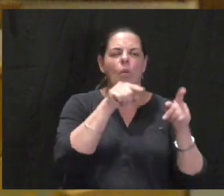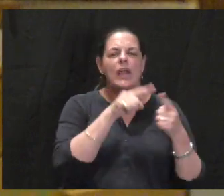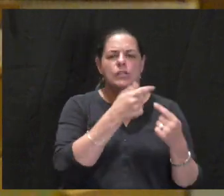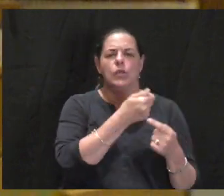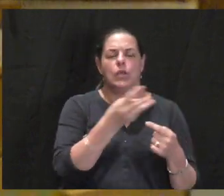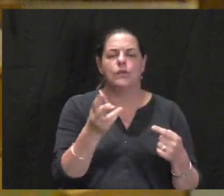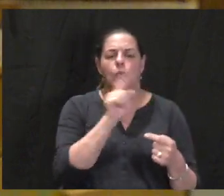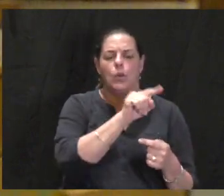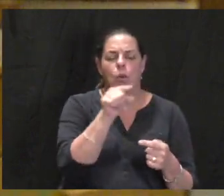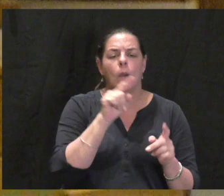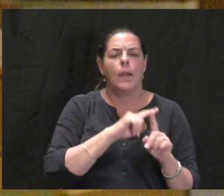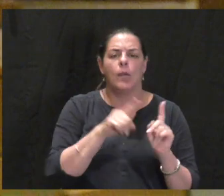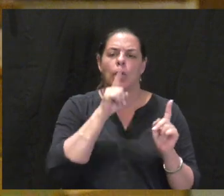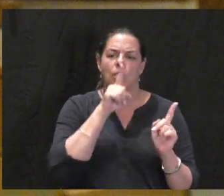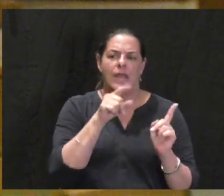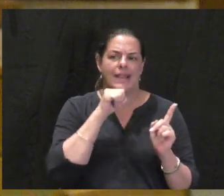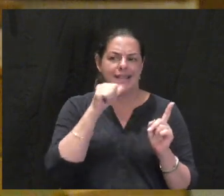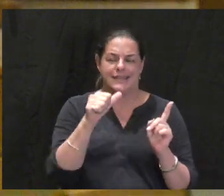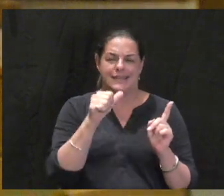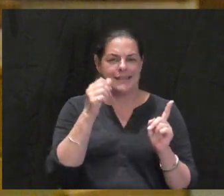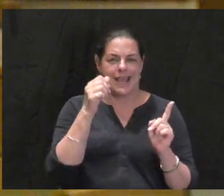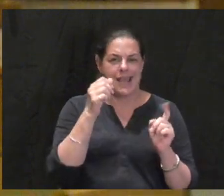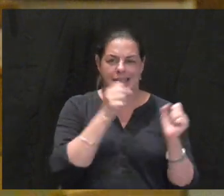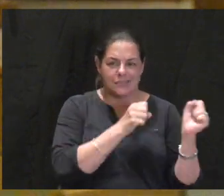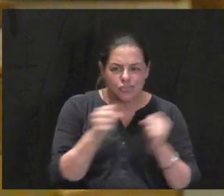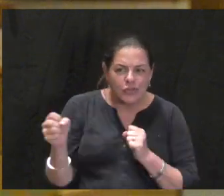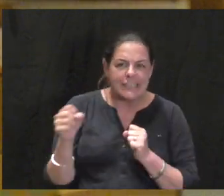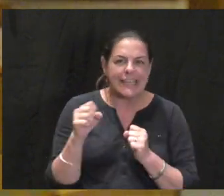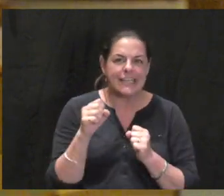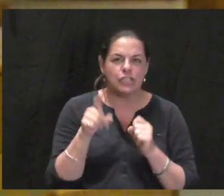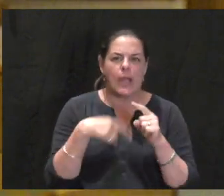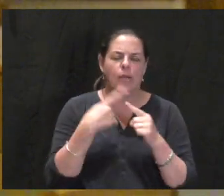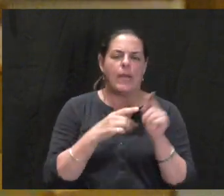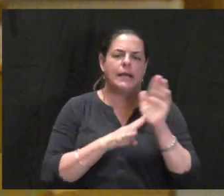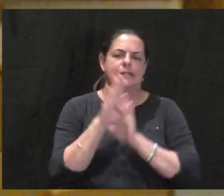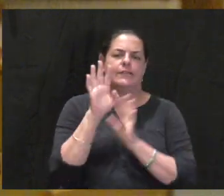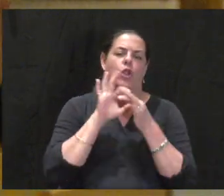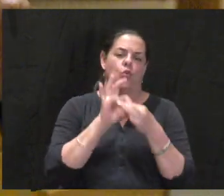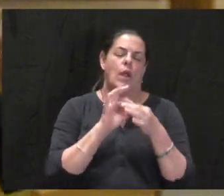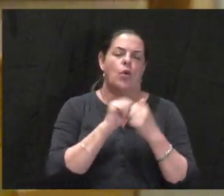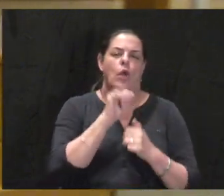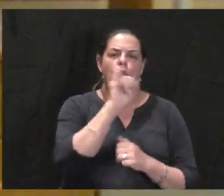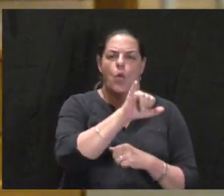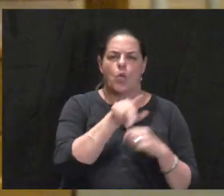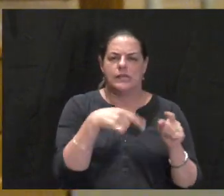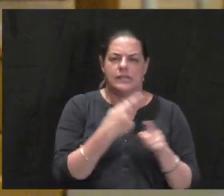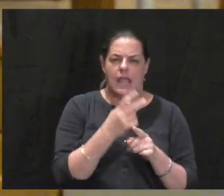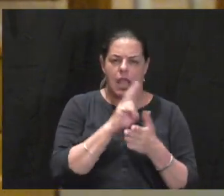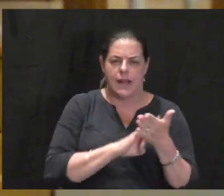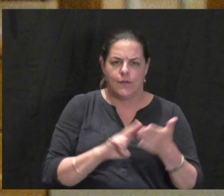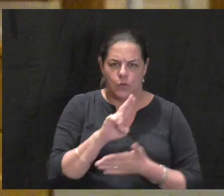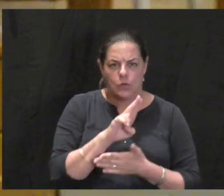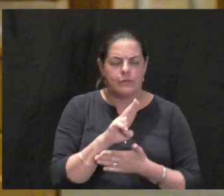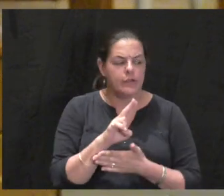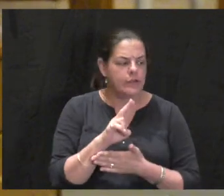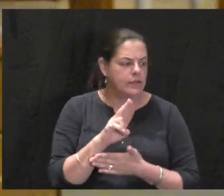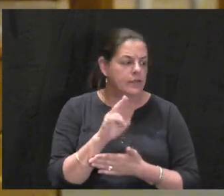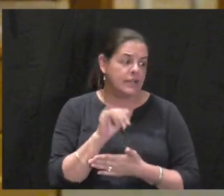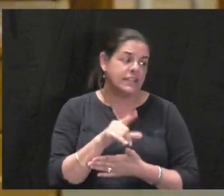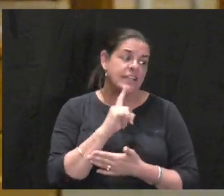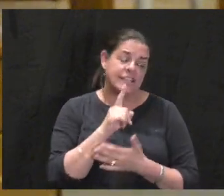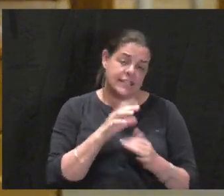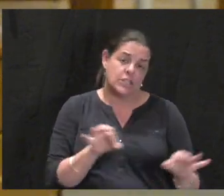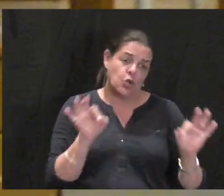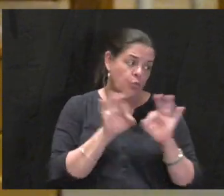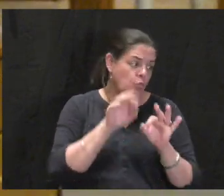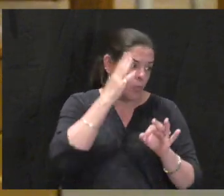important because what I'm finding is that it's really those professors, those faculty advisors that are really driving and guiding those students in their careers.